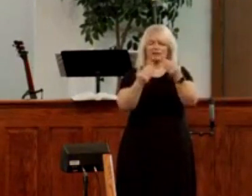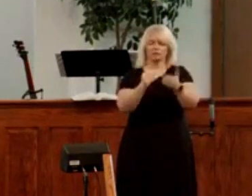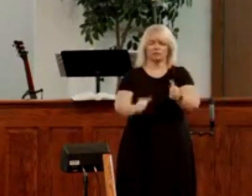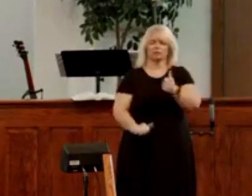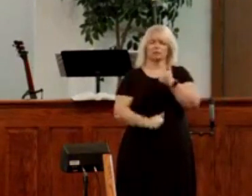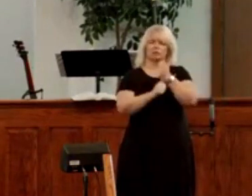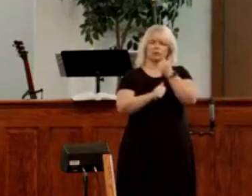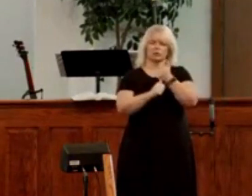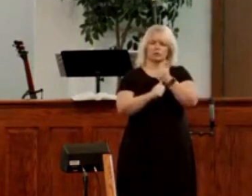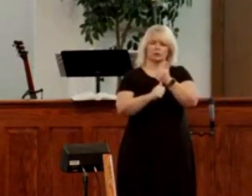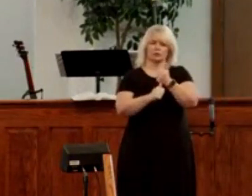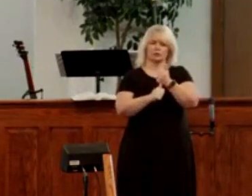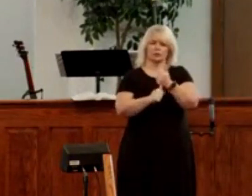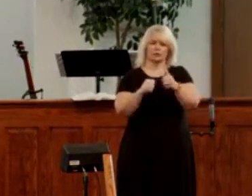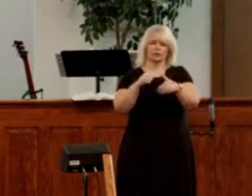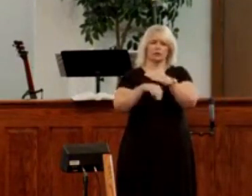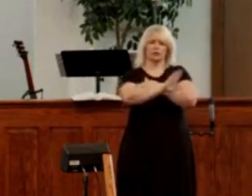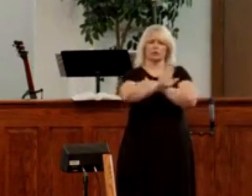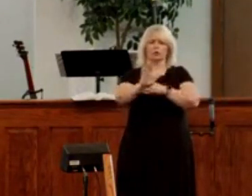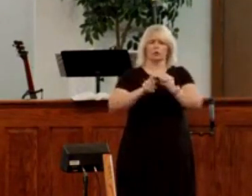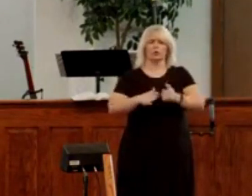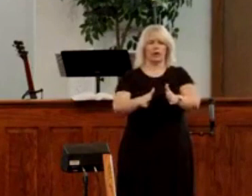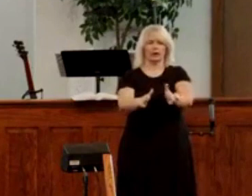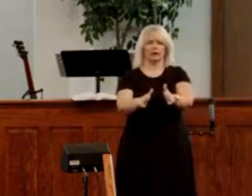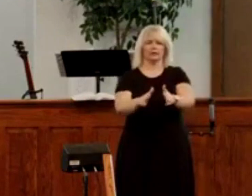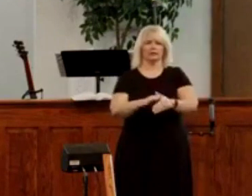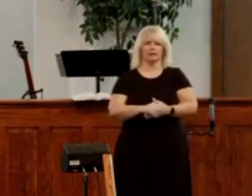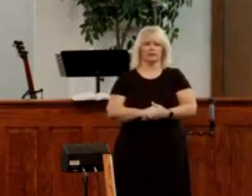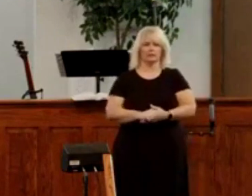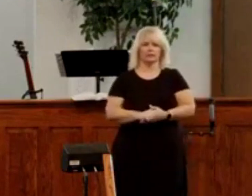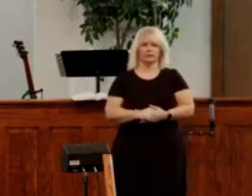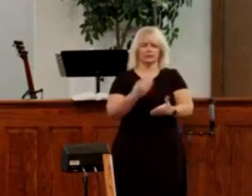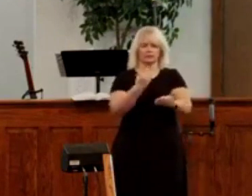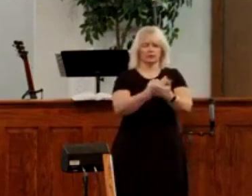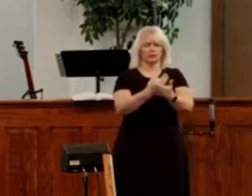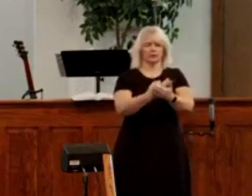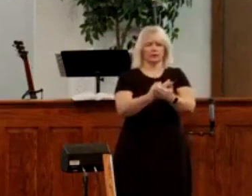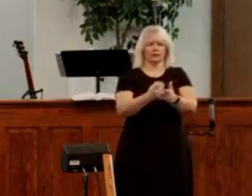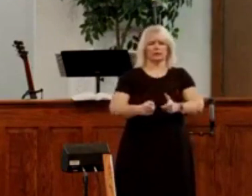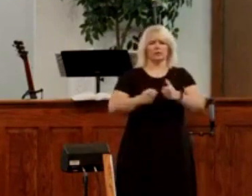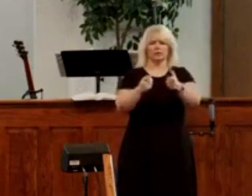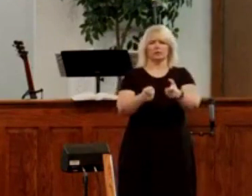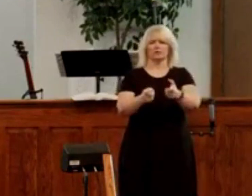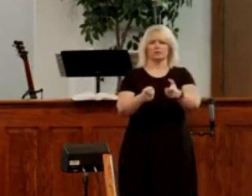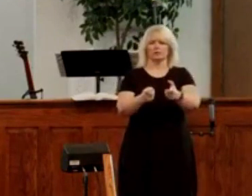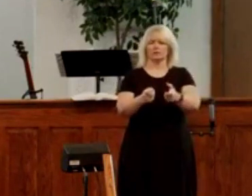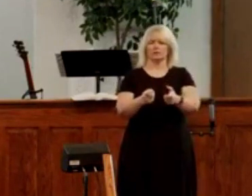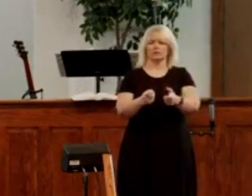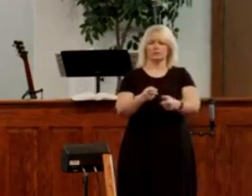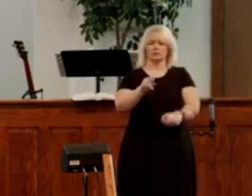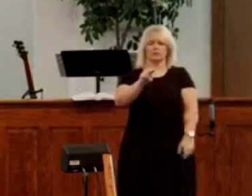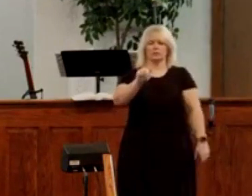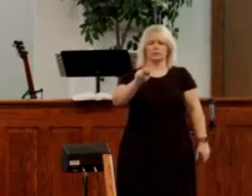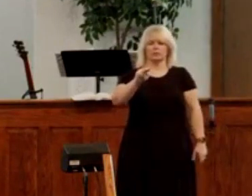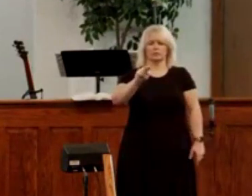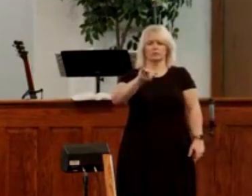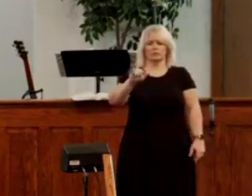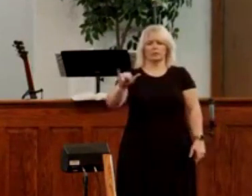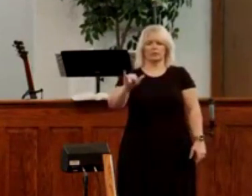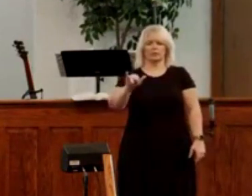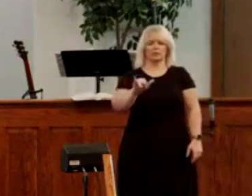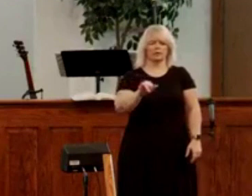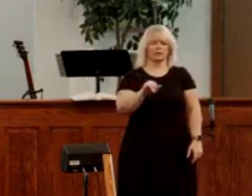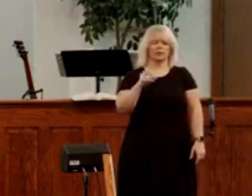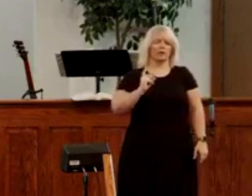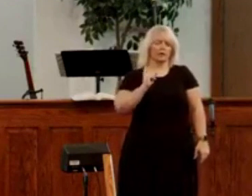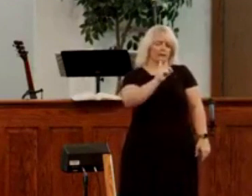your own unique ways. Financial contributions may be given to Nancy, Eric, or one of the deacons.